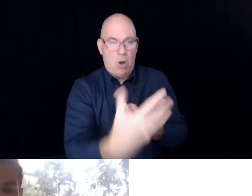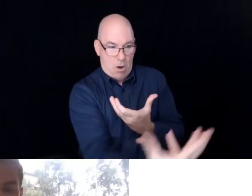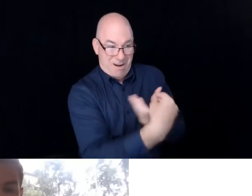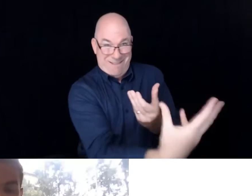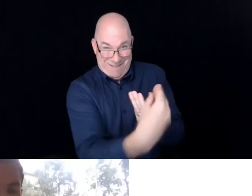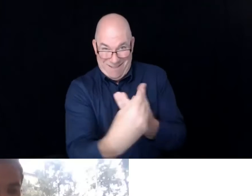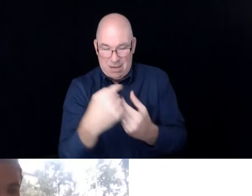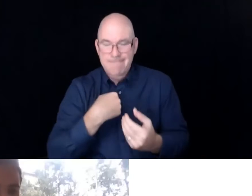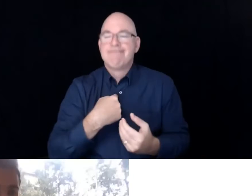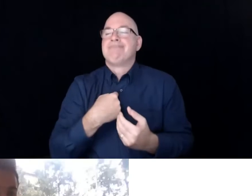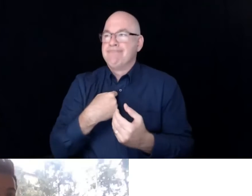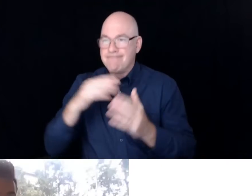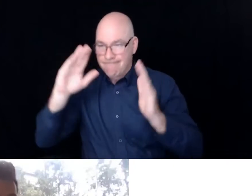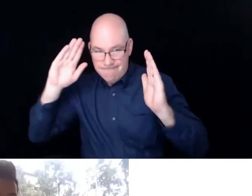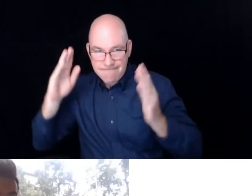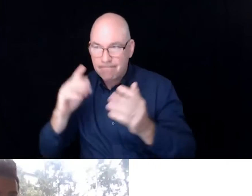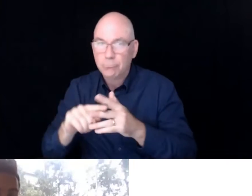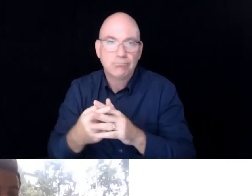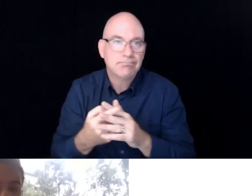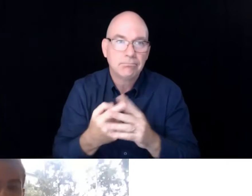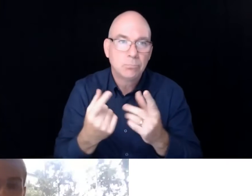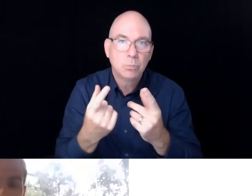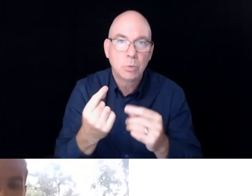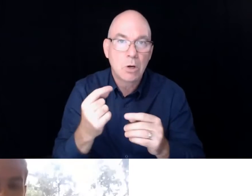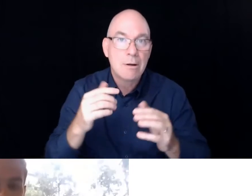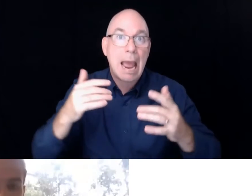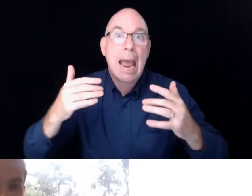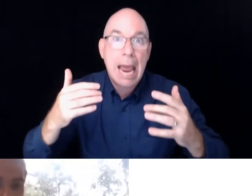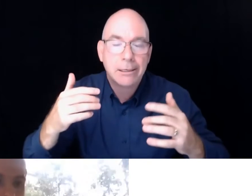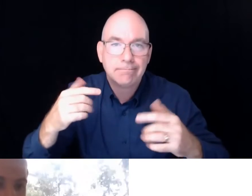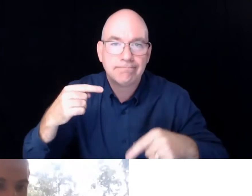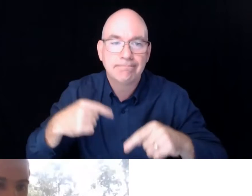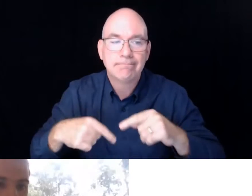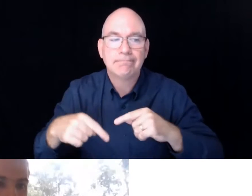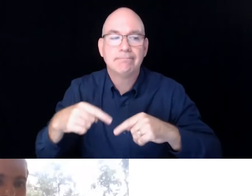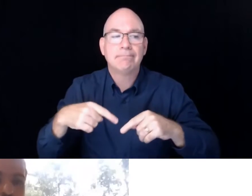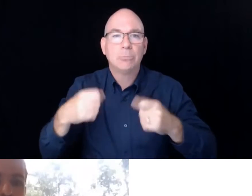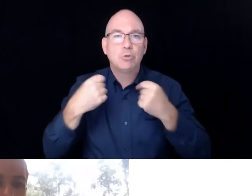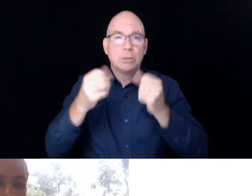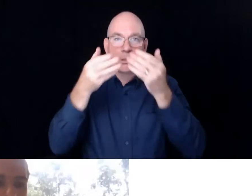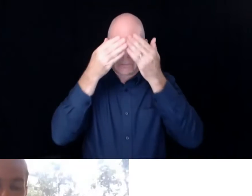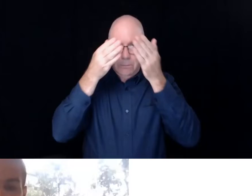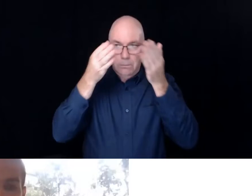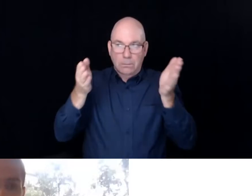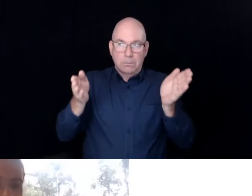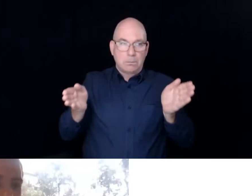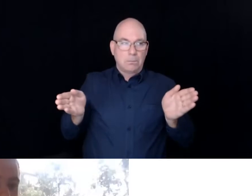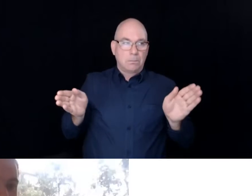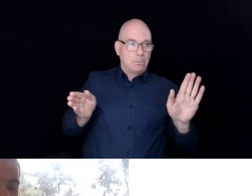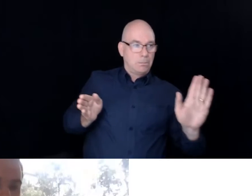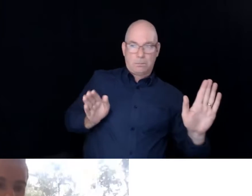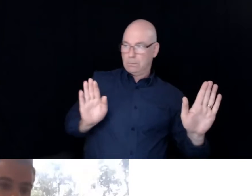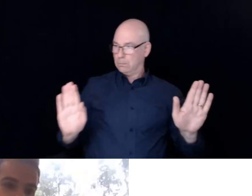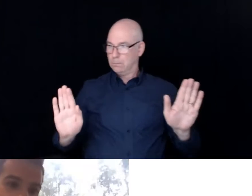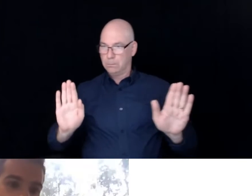conversation and to start like always taking a step backwards to see like the picture from a wider view. So to know like why they